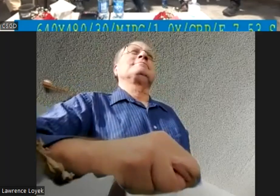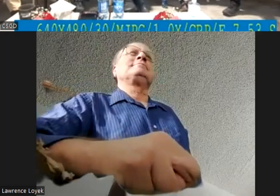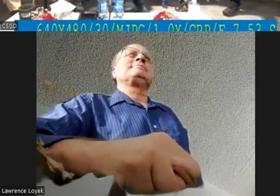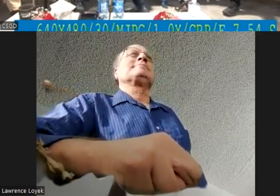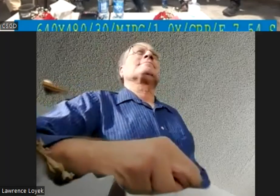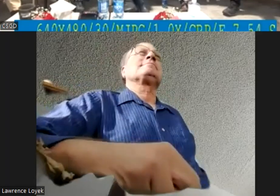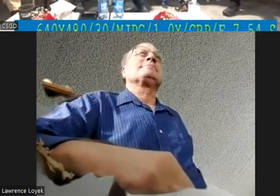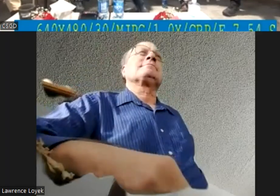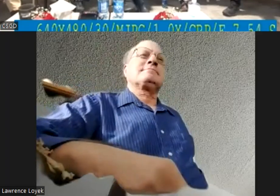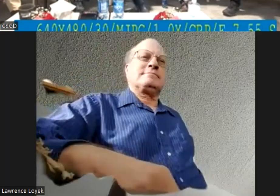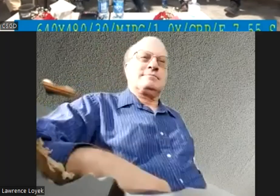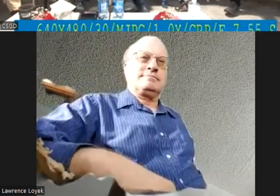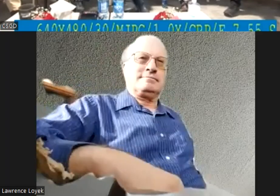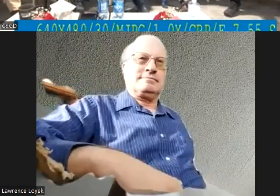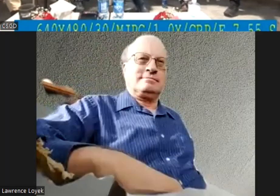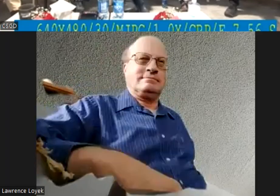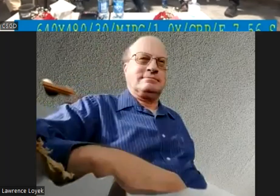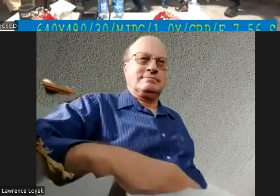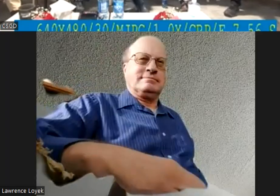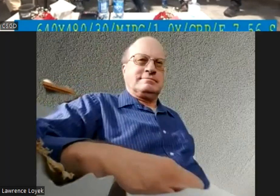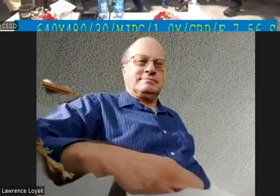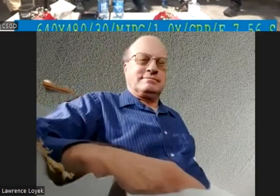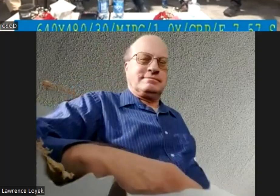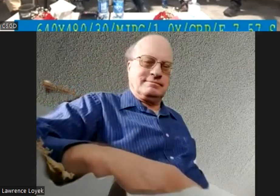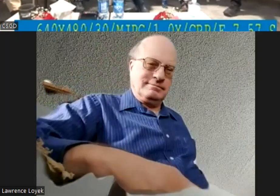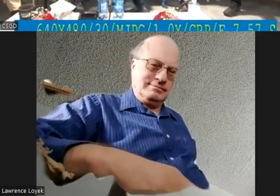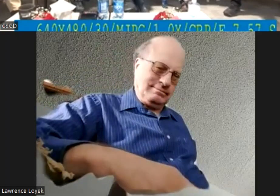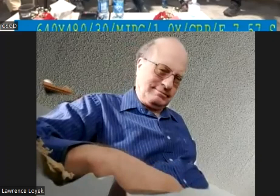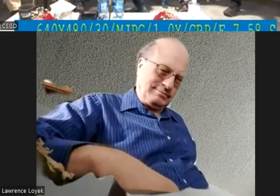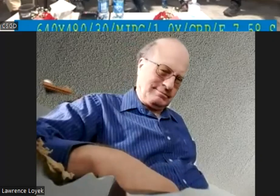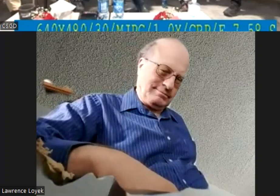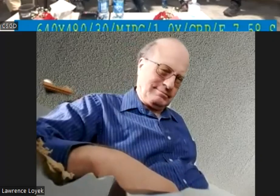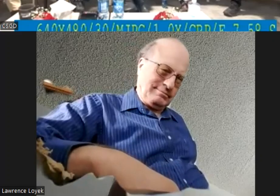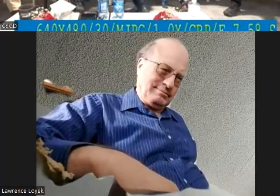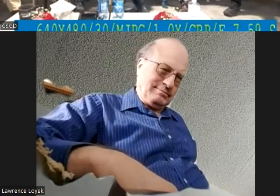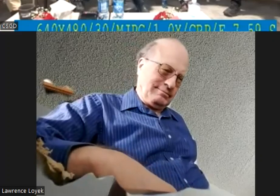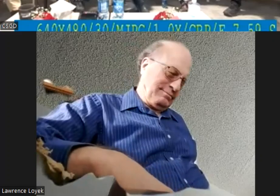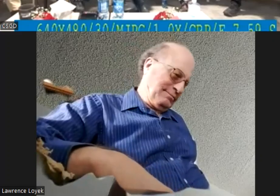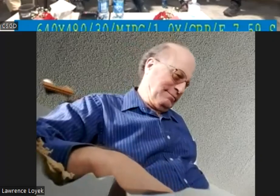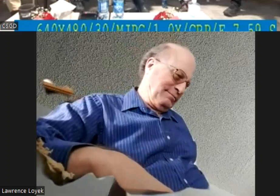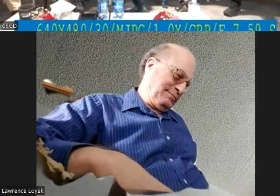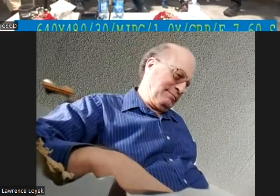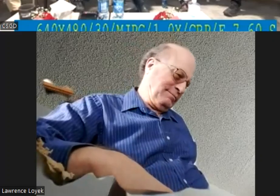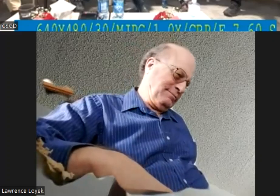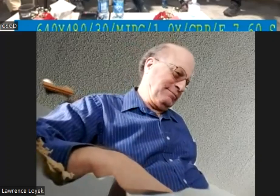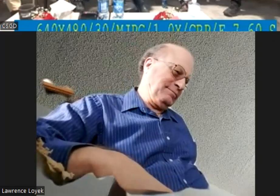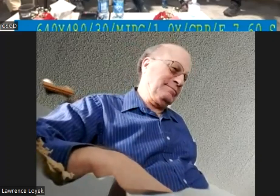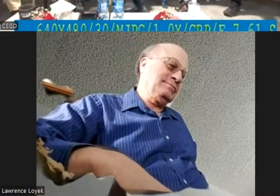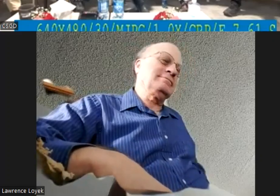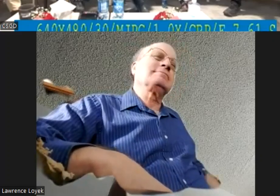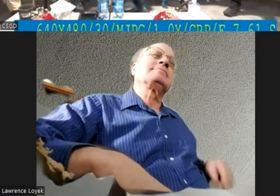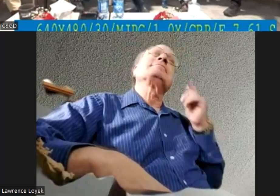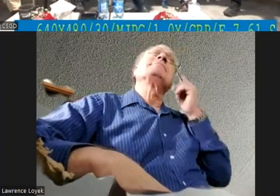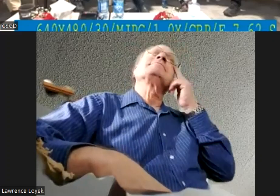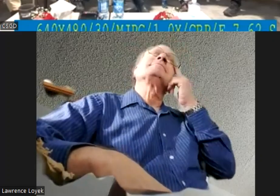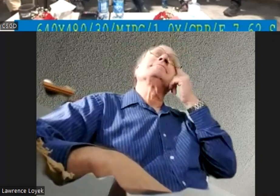eyes out in this very moment. But I feel an overwhelming sense of gratitude for everyone who came